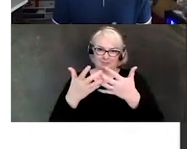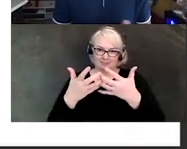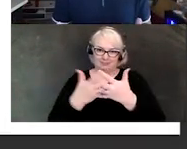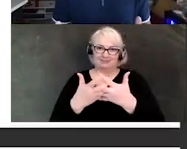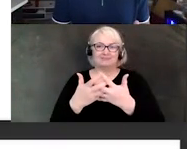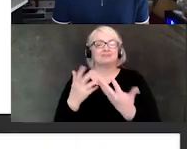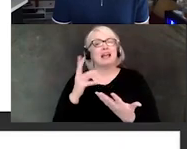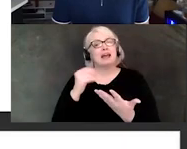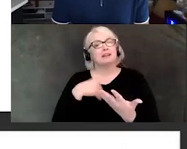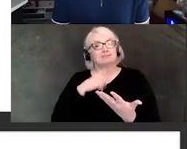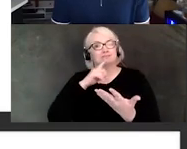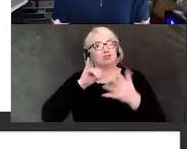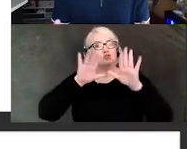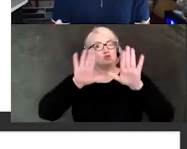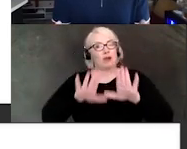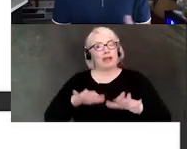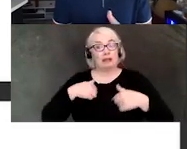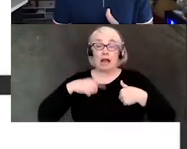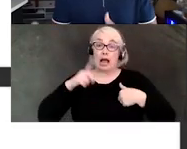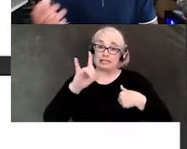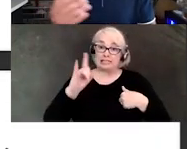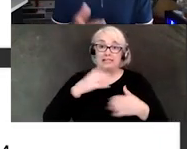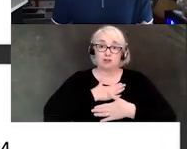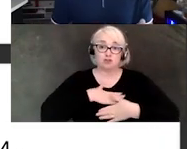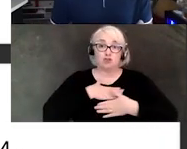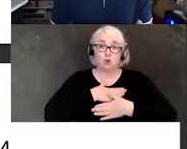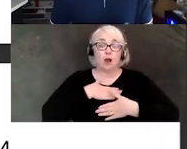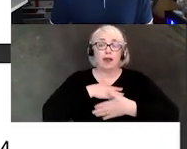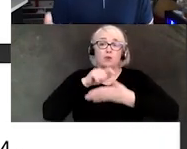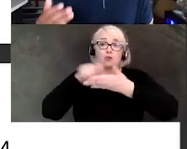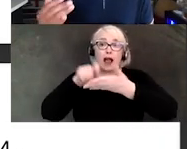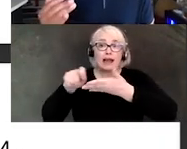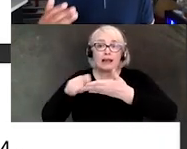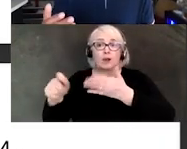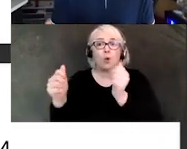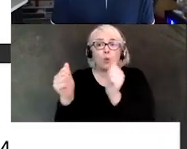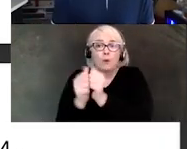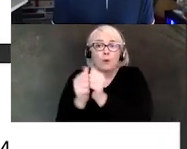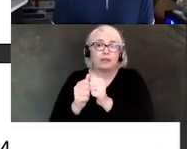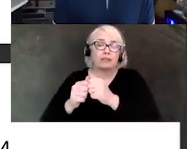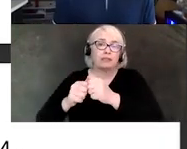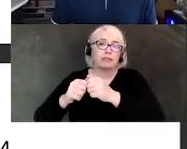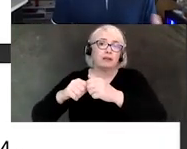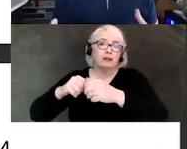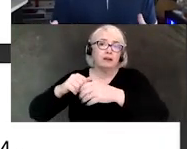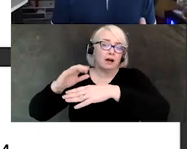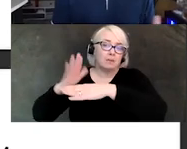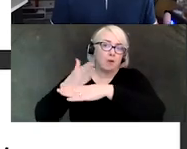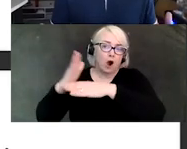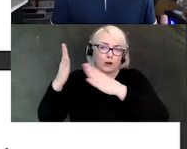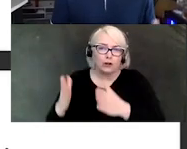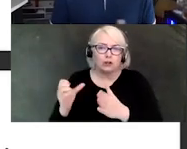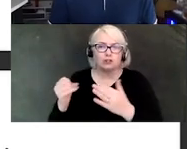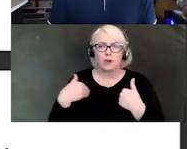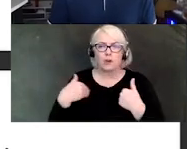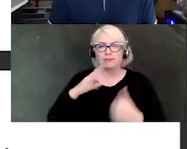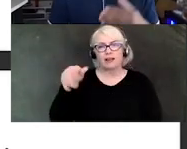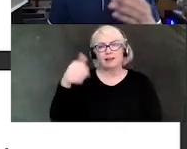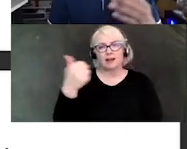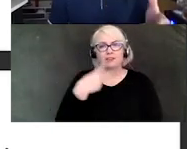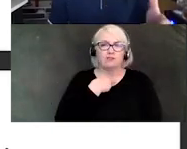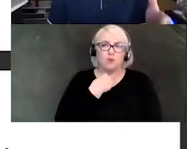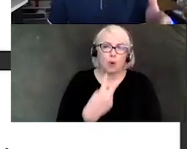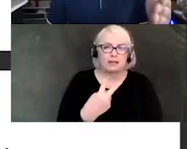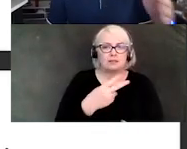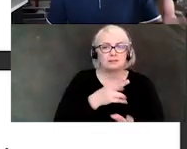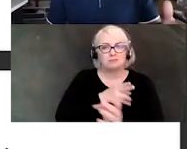great. I, I enjoy writing with a partner. So having another voice come in and add to it and spice it up to me, I think is great.